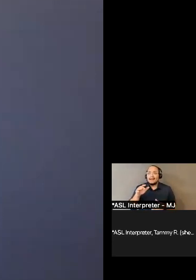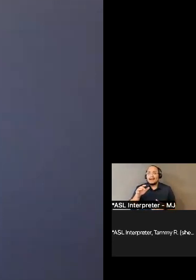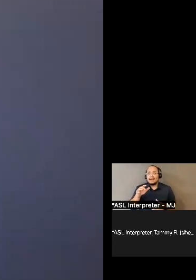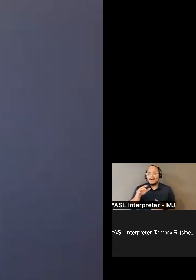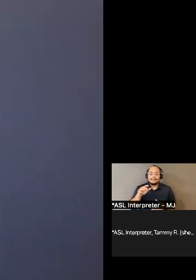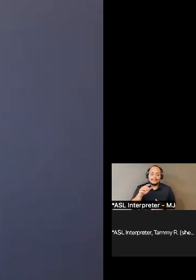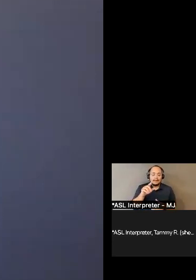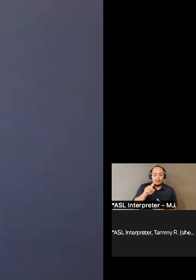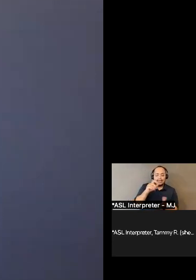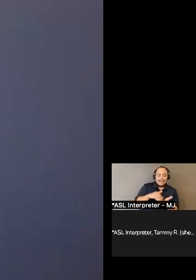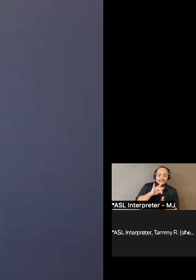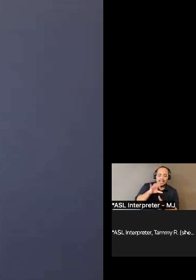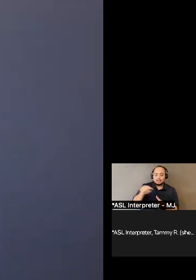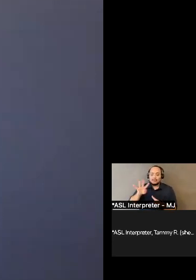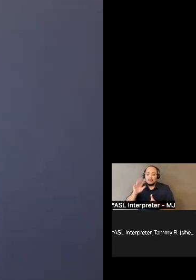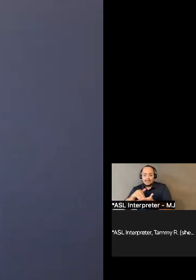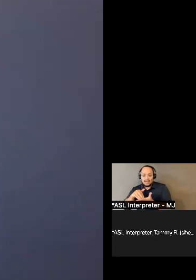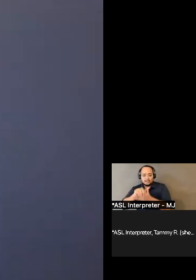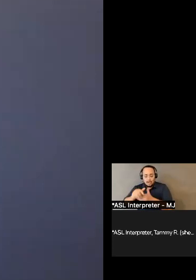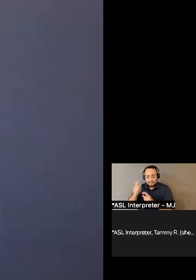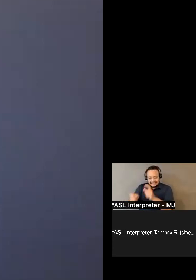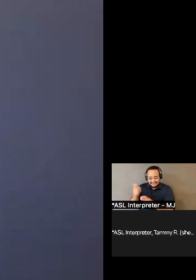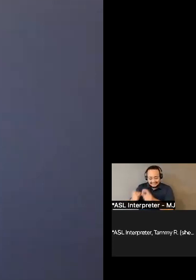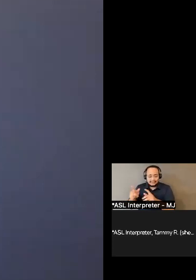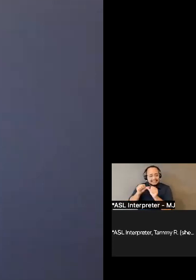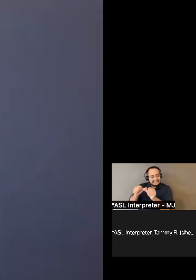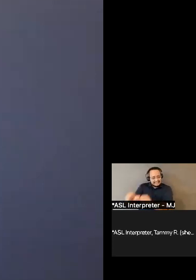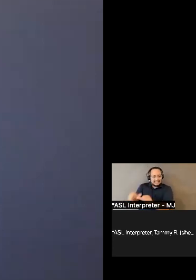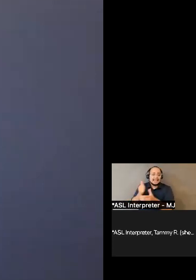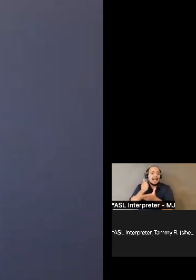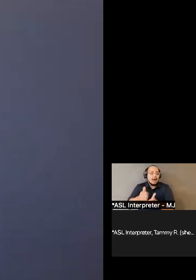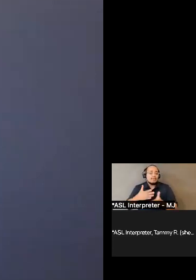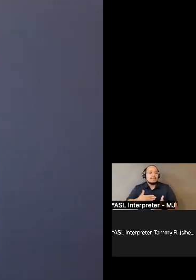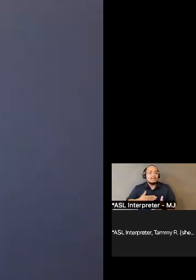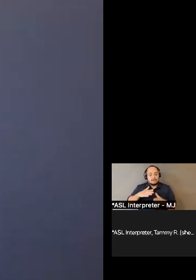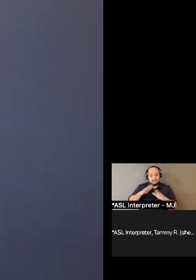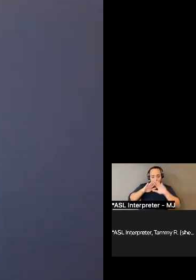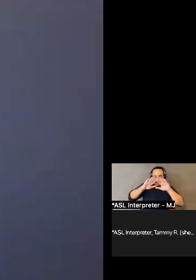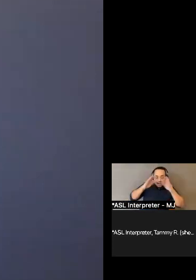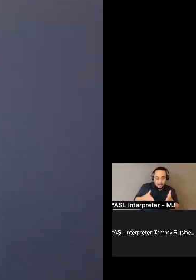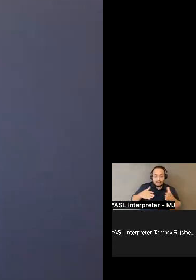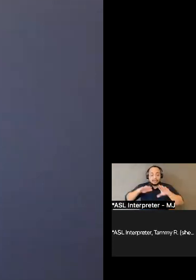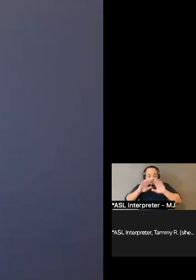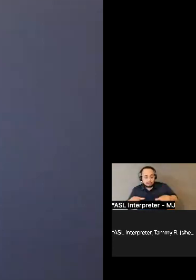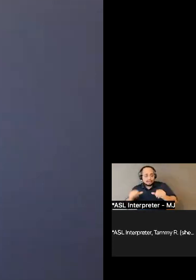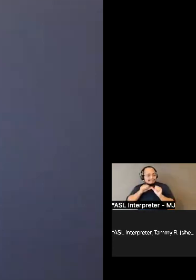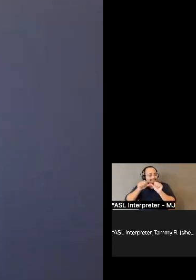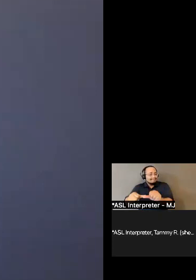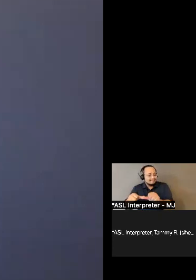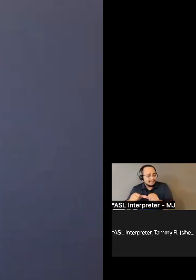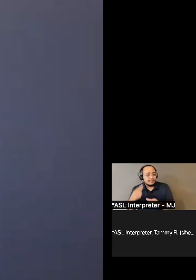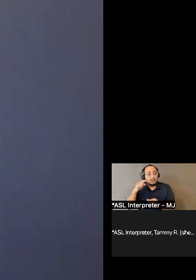$4,000 can help them and their children be stably housed well beyond 18 months. Thanks to the commitments